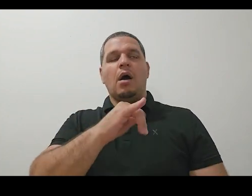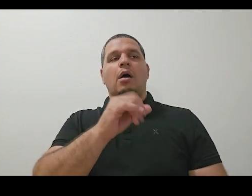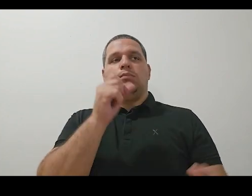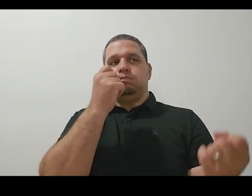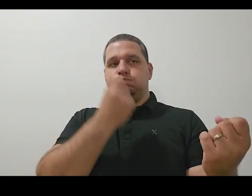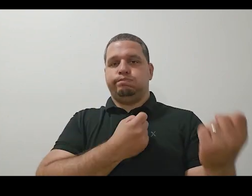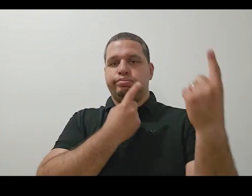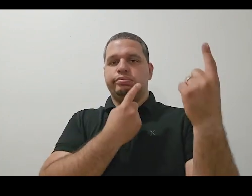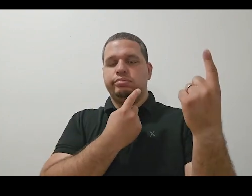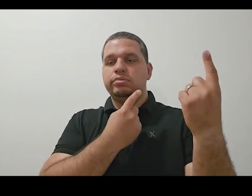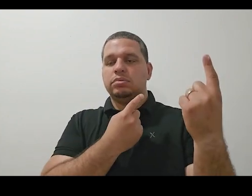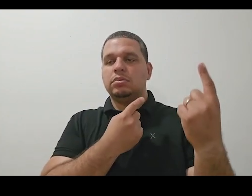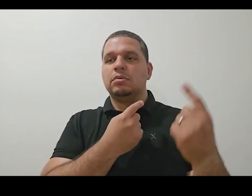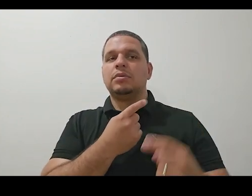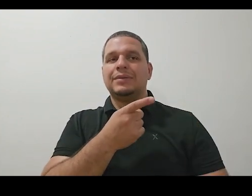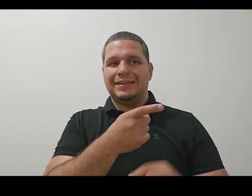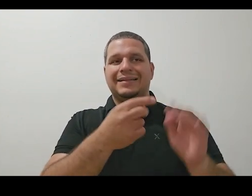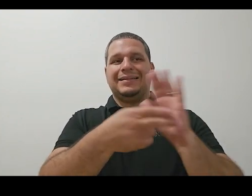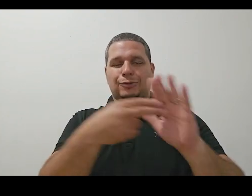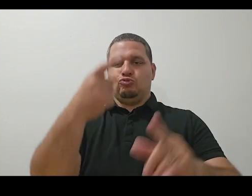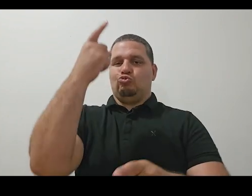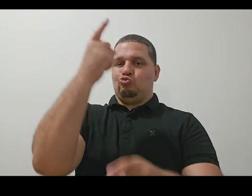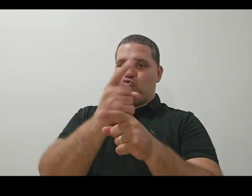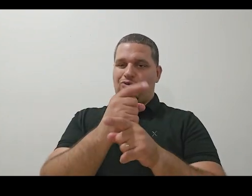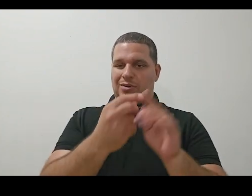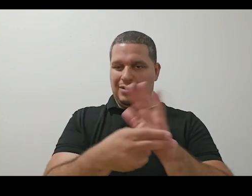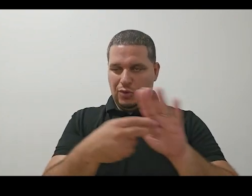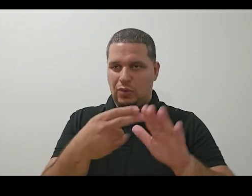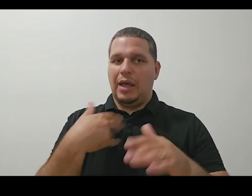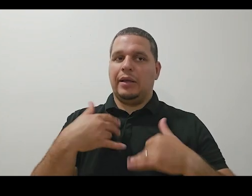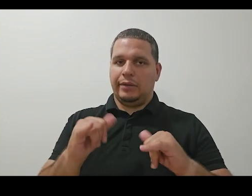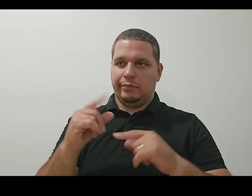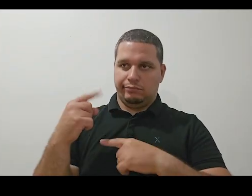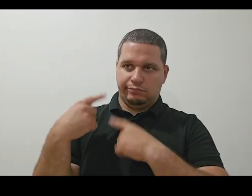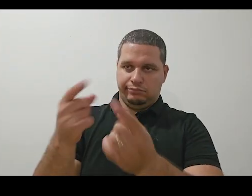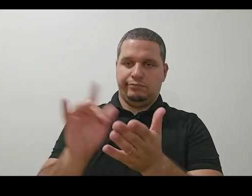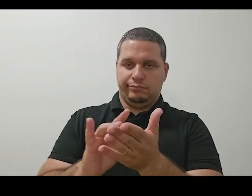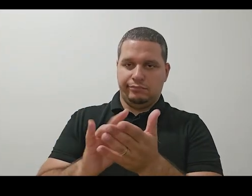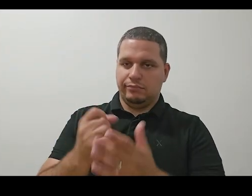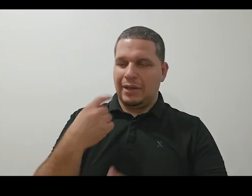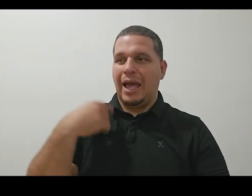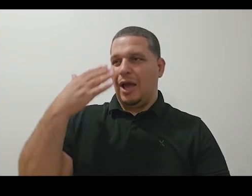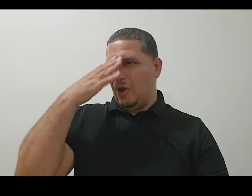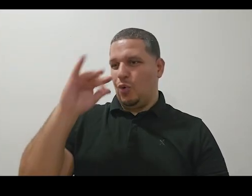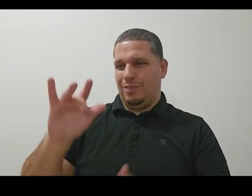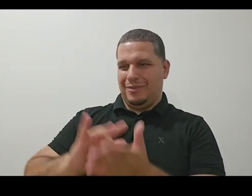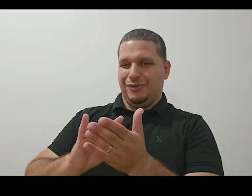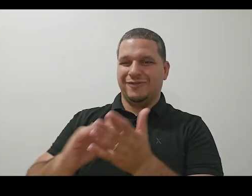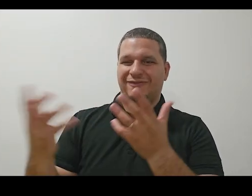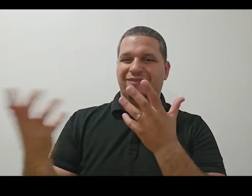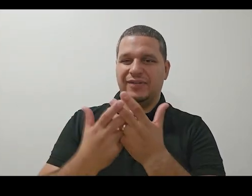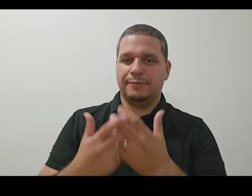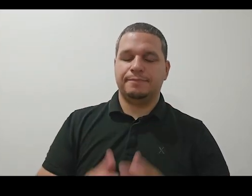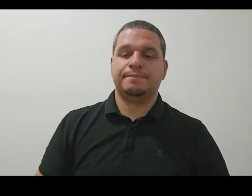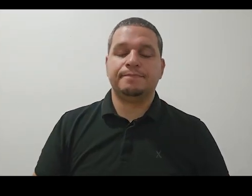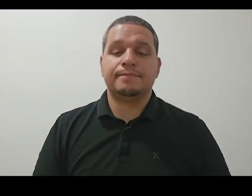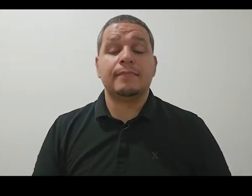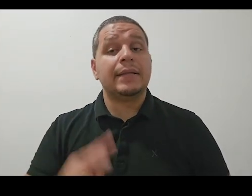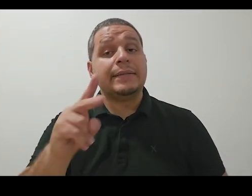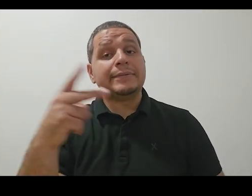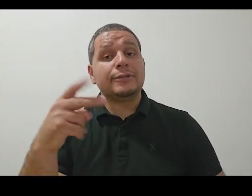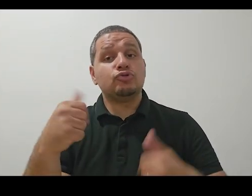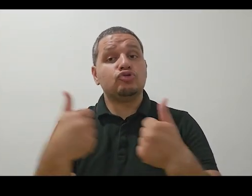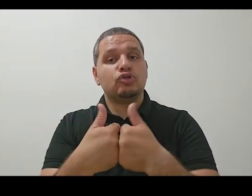okay, I get it. But I still, he diagnosed me the right diagnosis, and I still take medication today because I know it fits for me. My